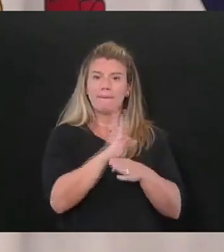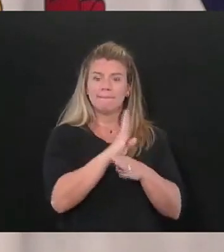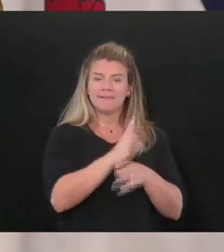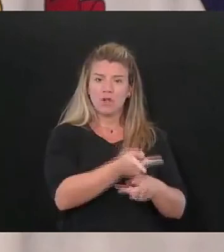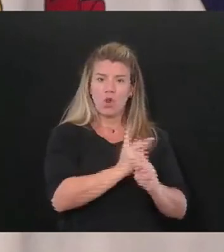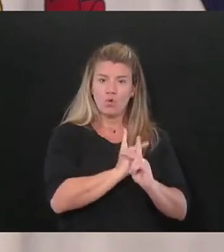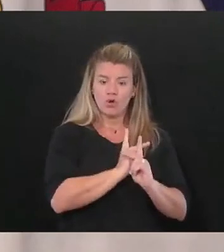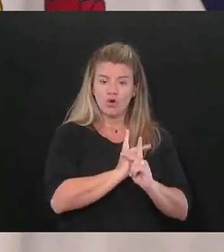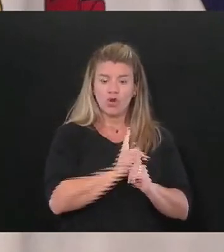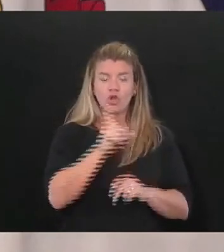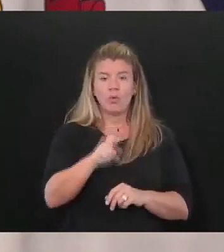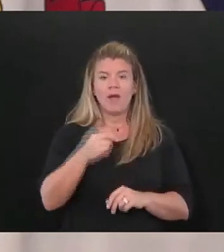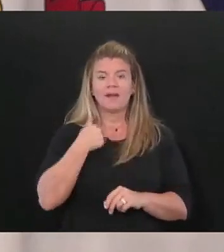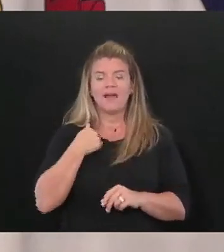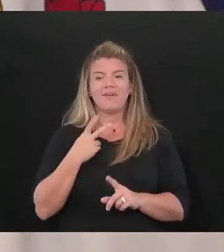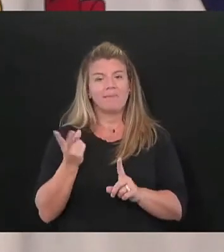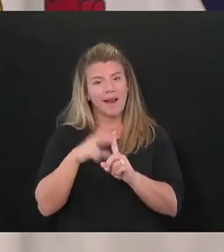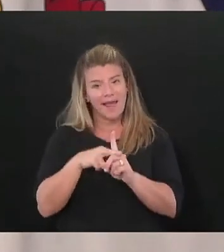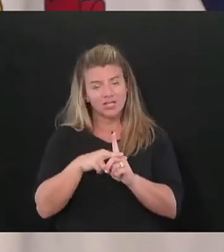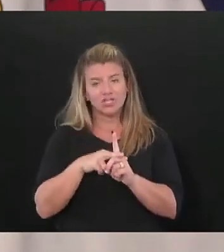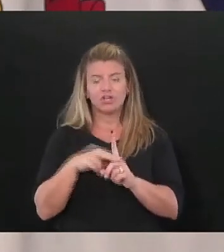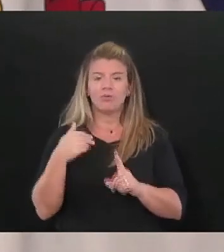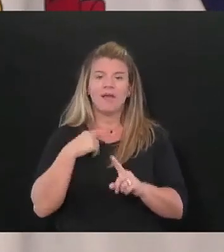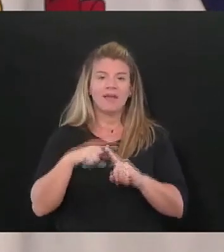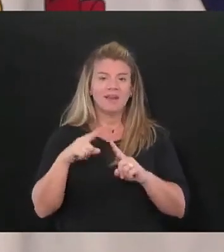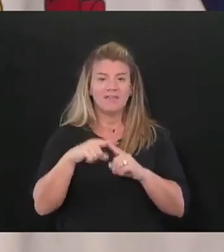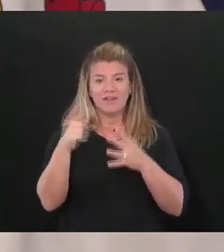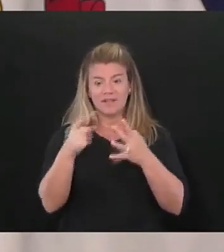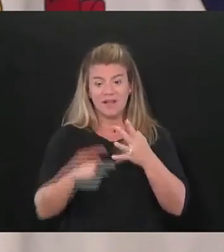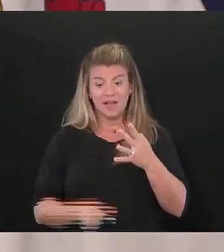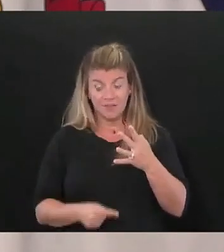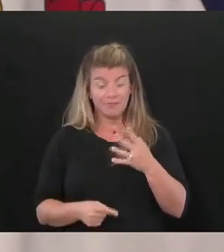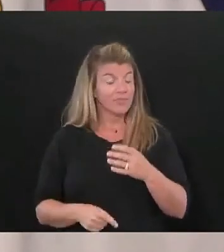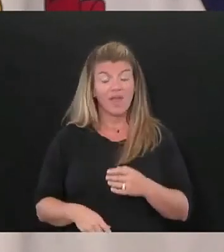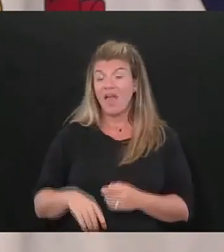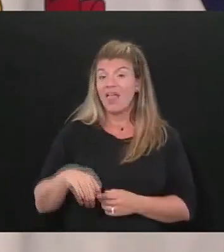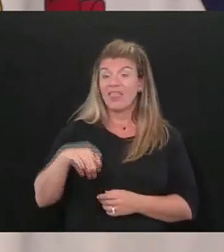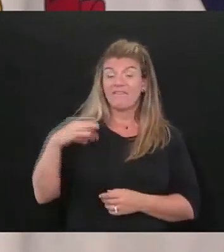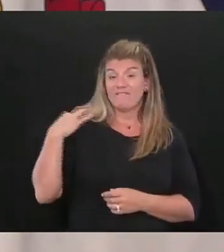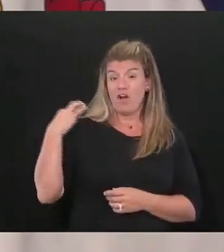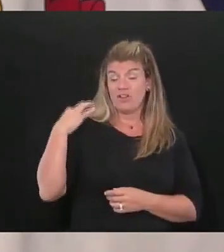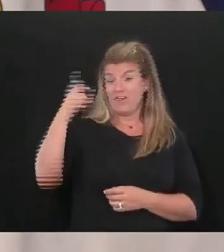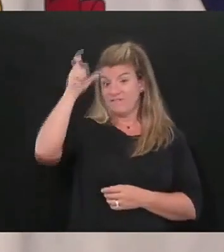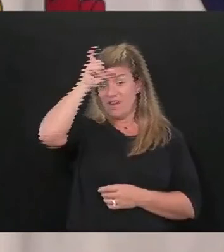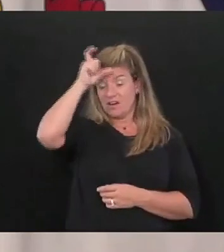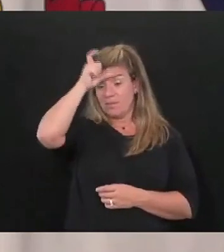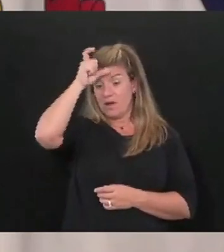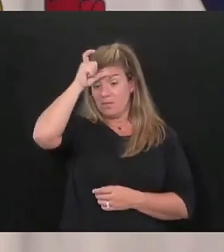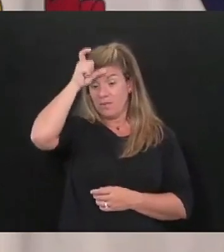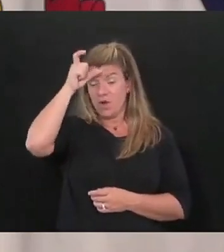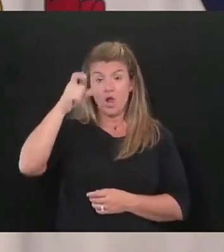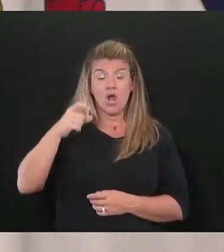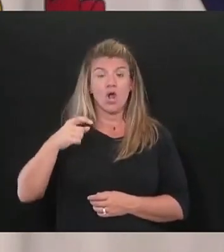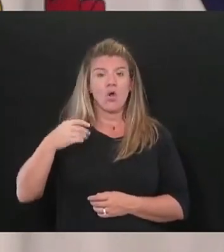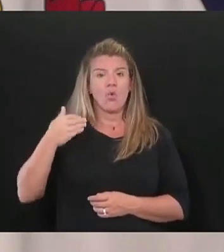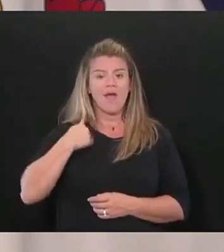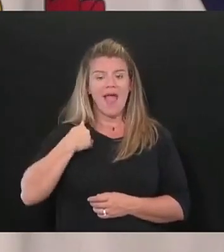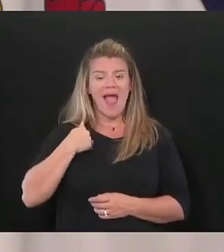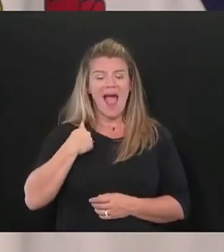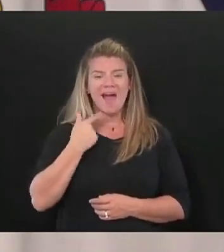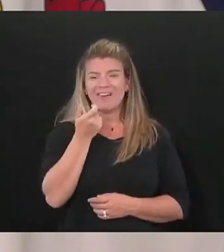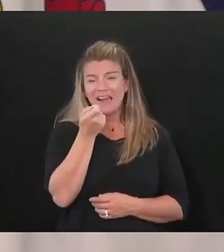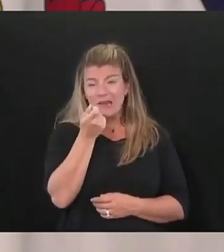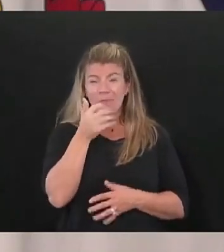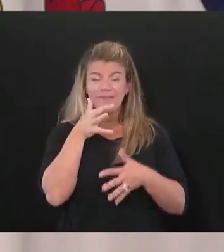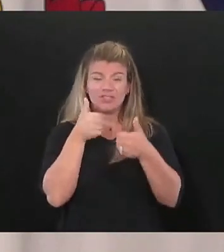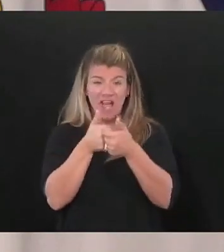that, you had applications and you had all kinds of stuff like this. The volunteer fire departments, we are just, you know, we've got a little bit of a challenge